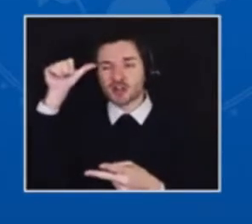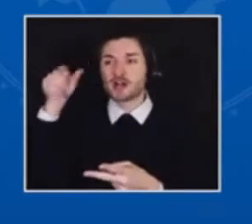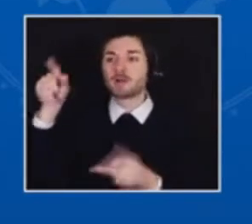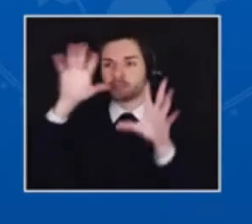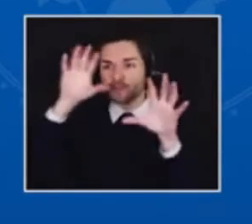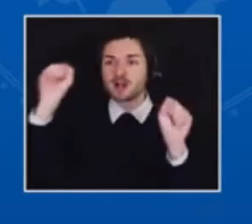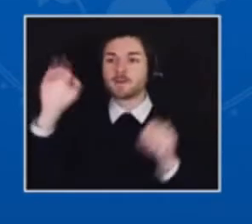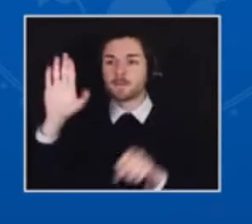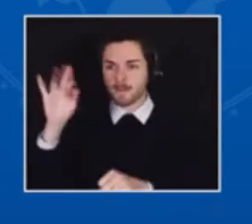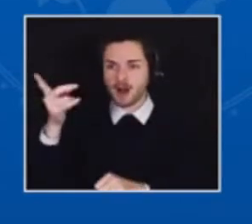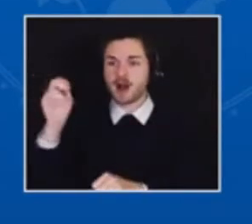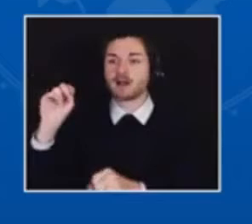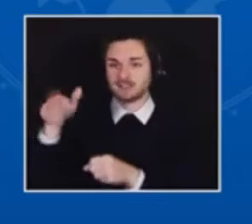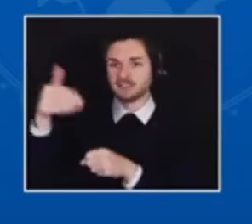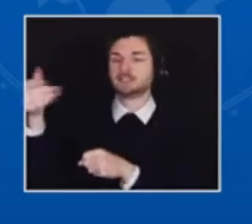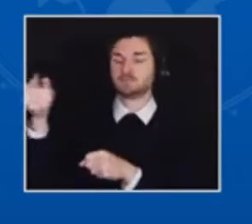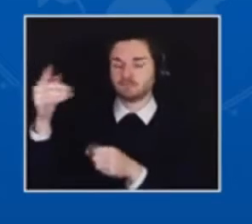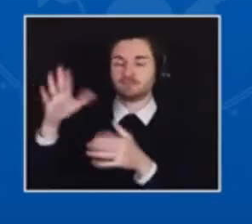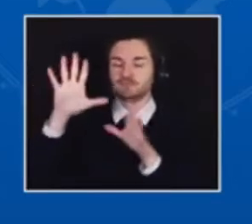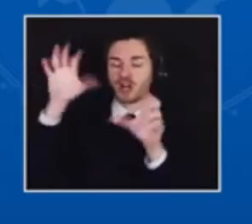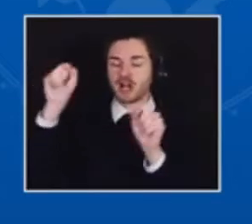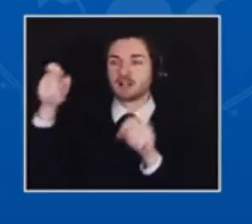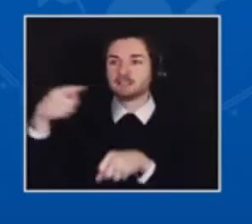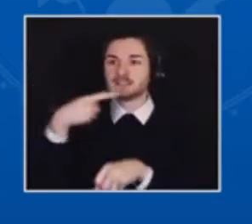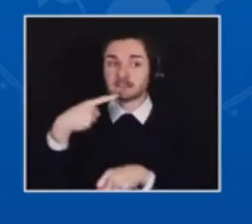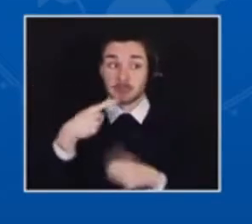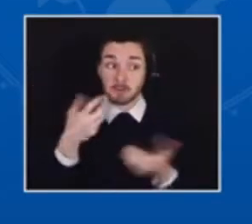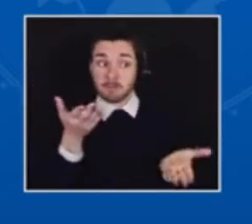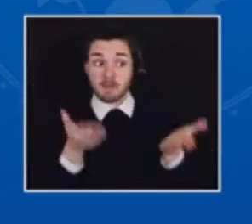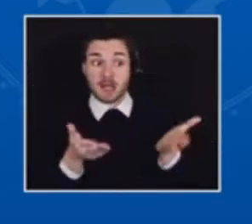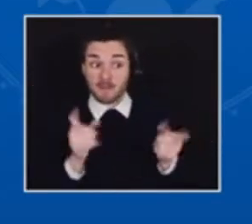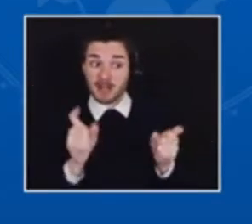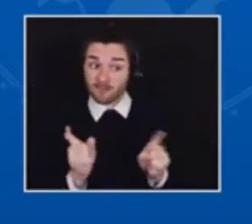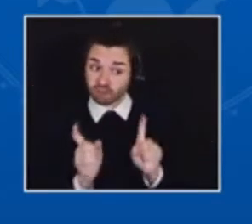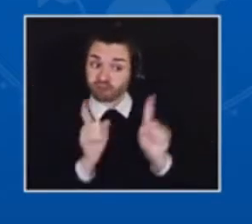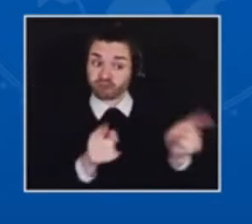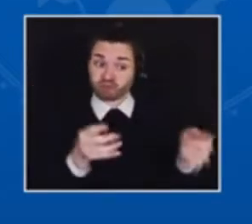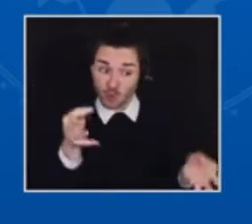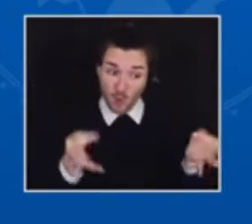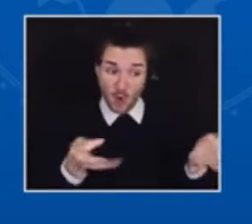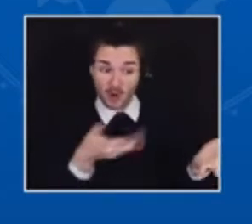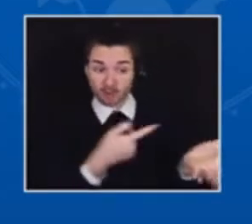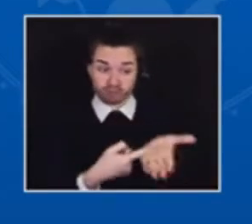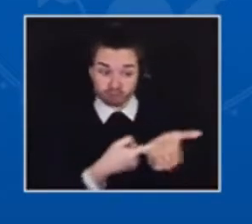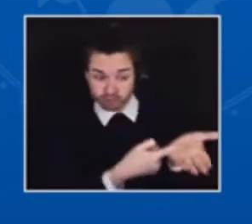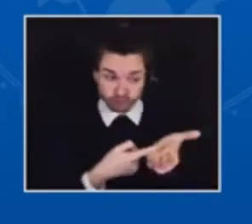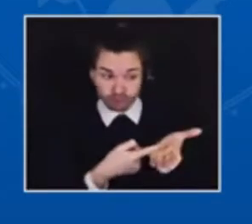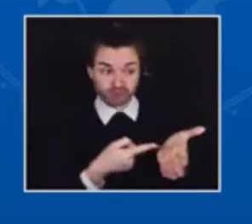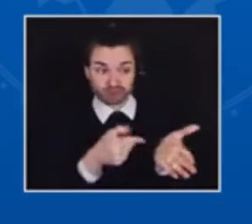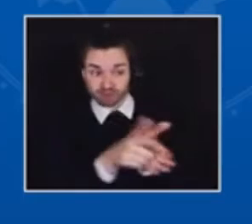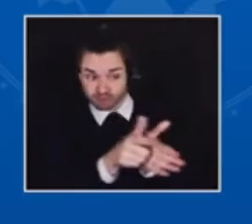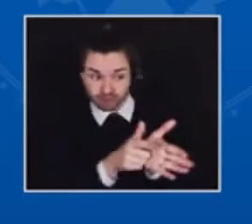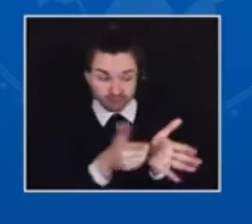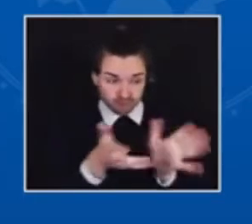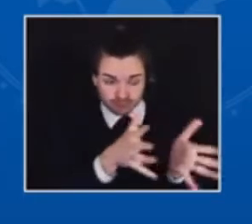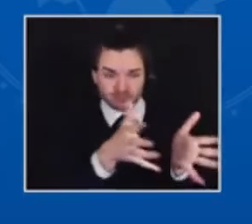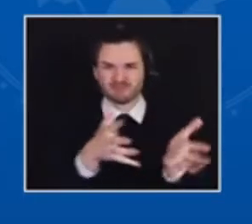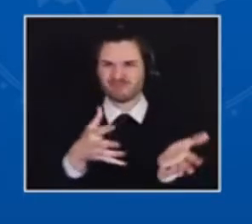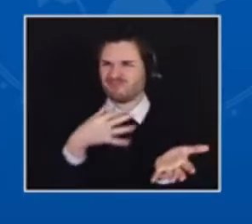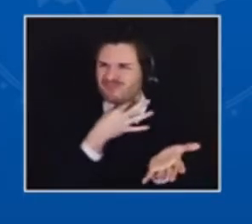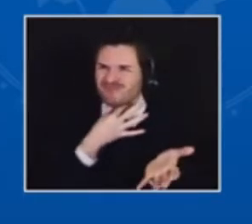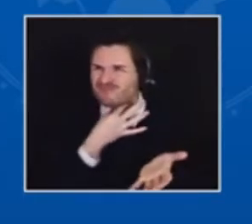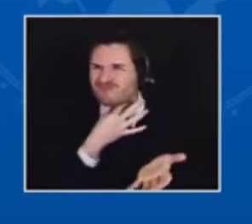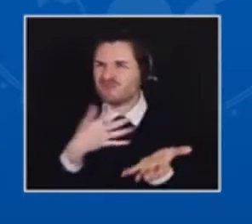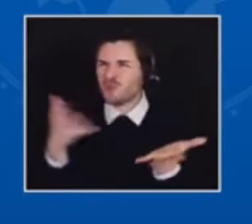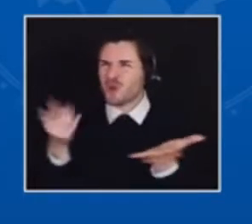action can you just talk about at what point you will feel that all other options have been exhausted with respect to the